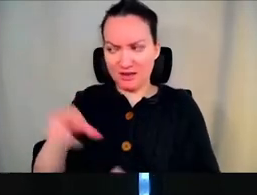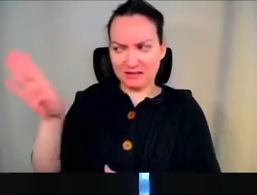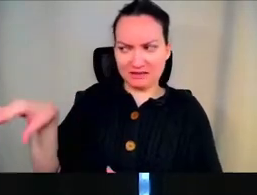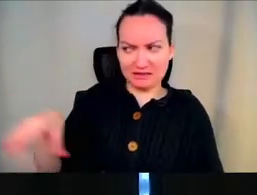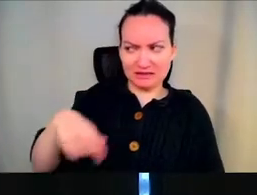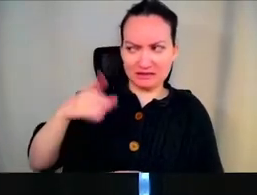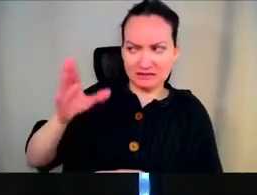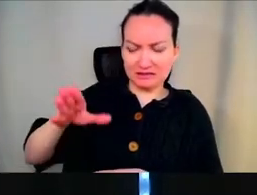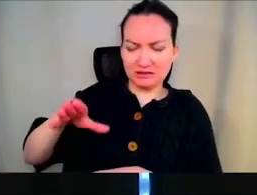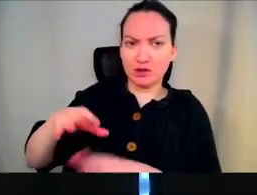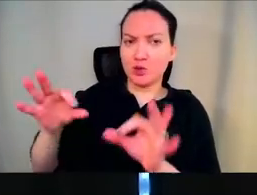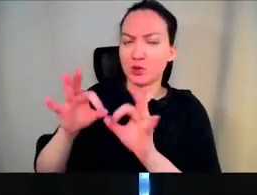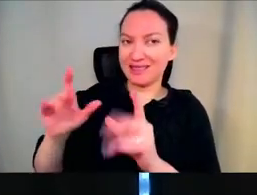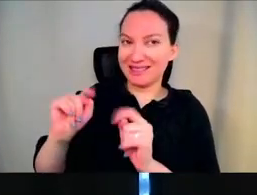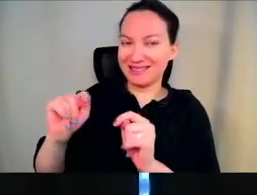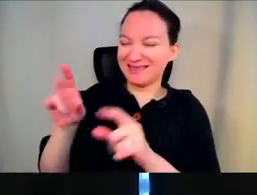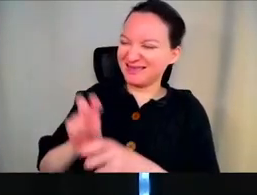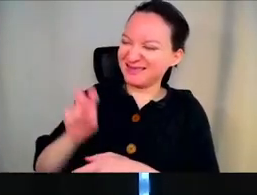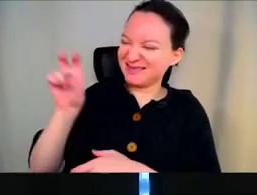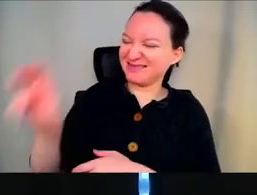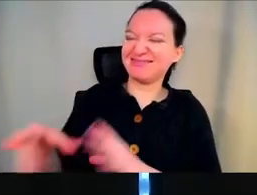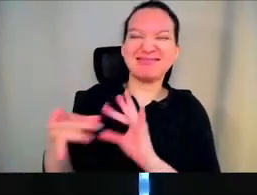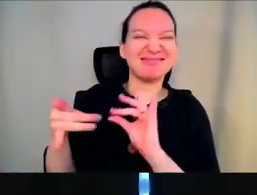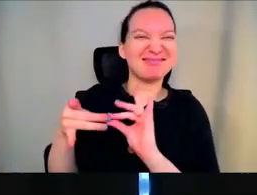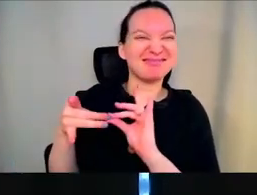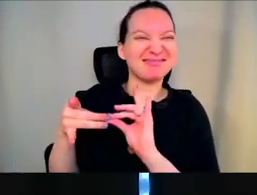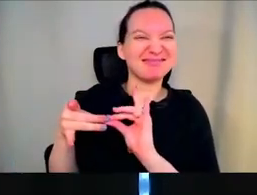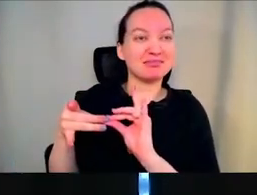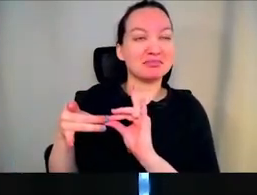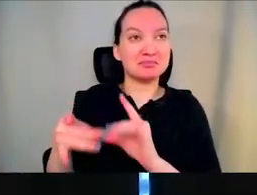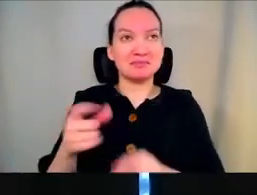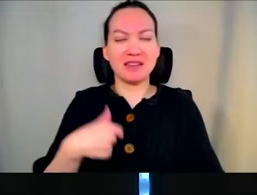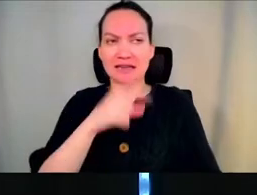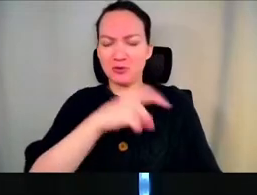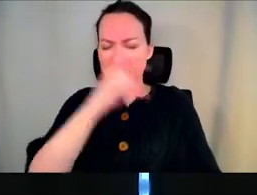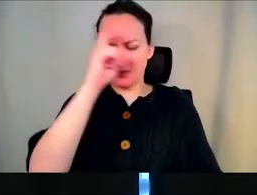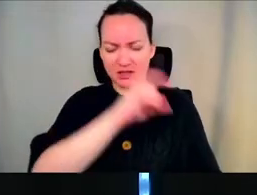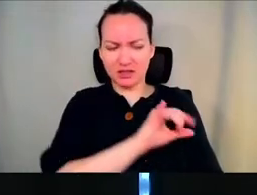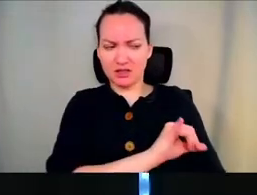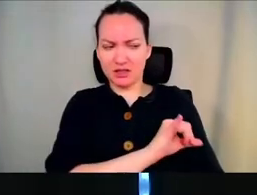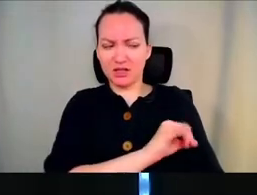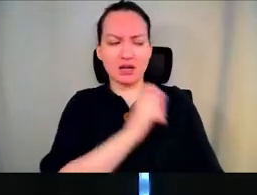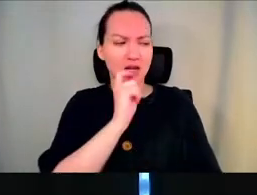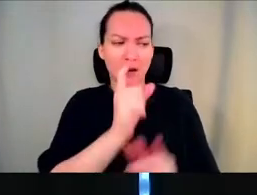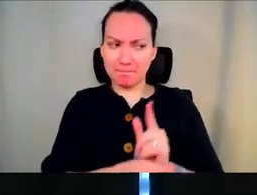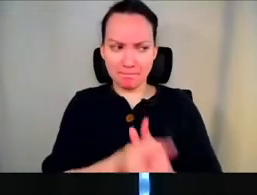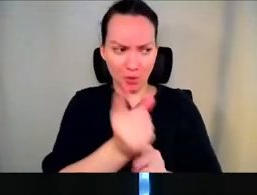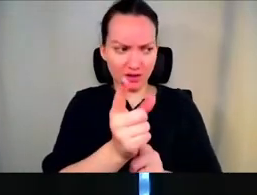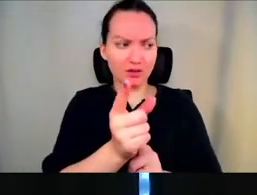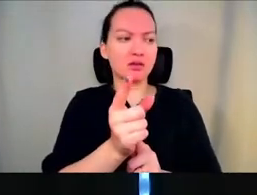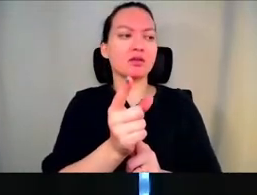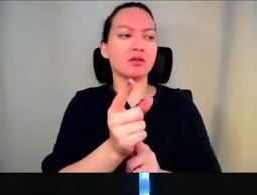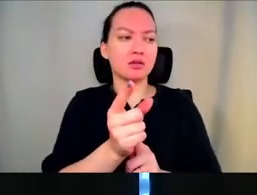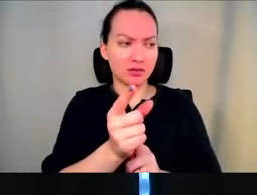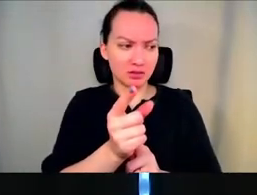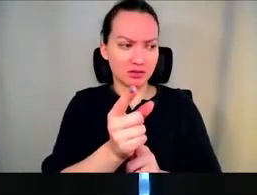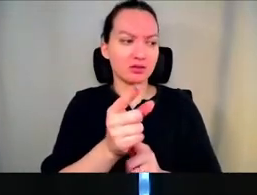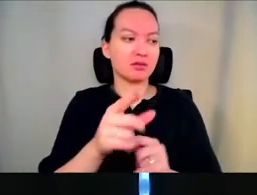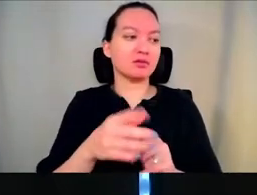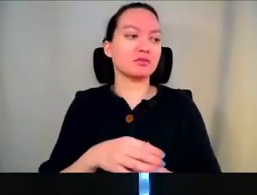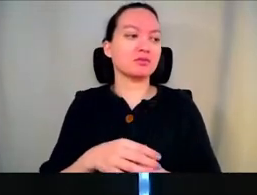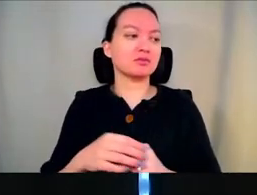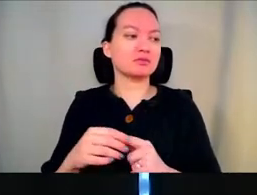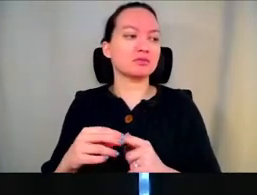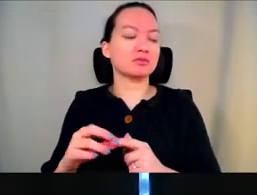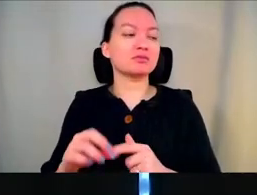When is it worth it to jump in and say something? And then I need wisdom to go, okay, this is not that moment, and I'm not gonna say something. I'm gonna